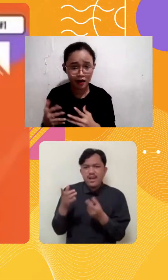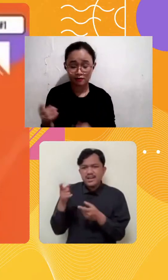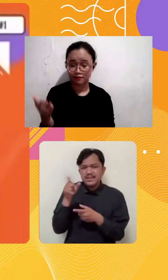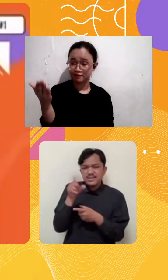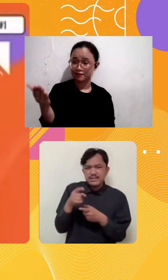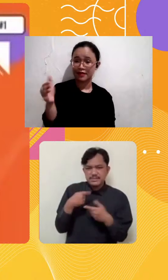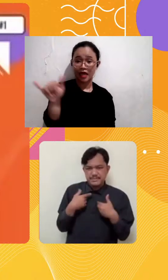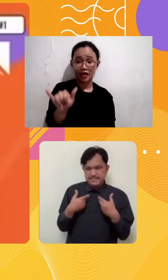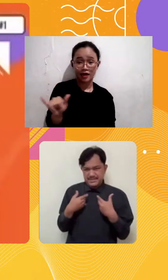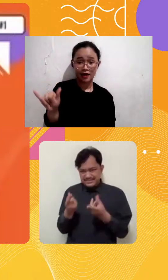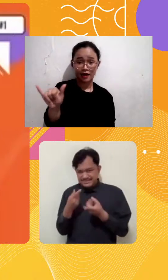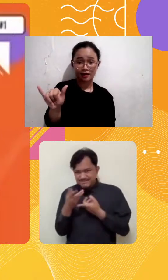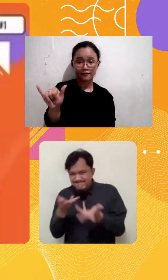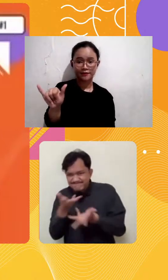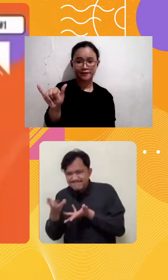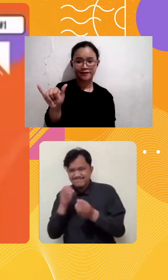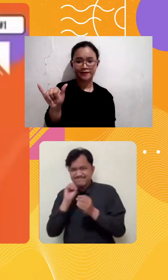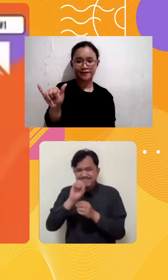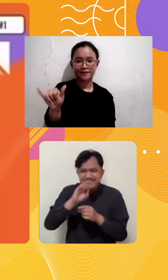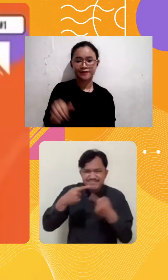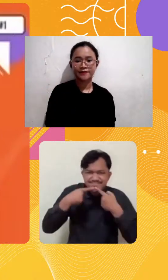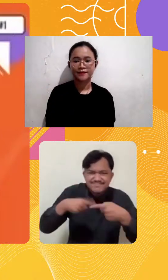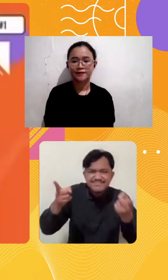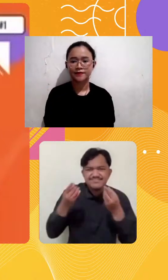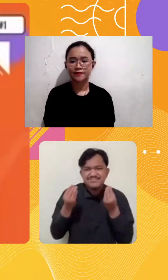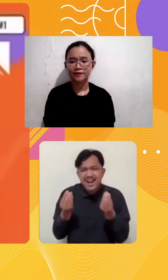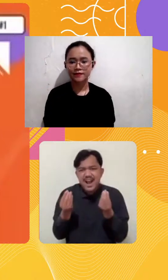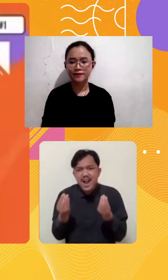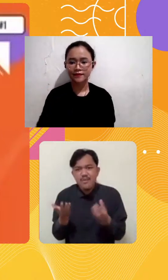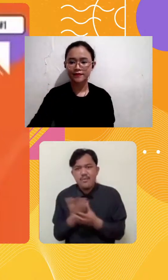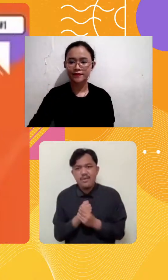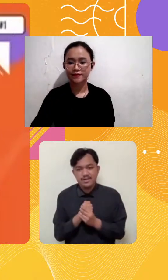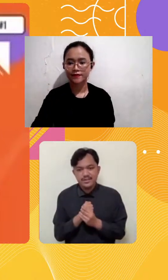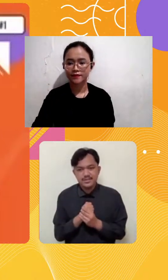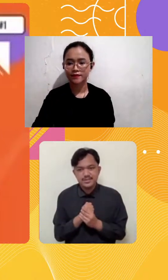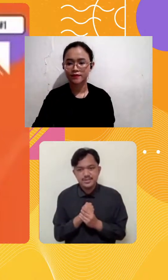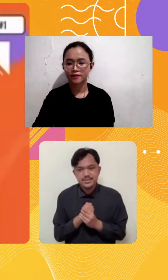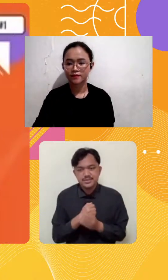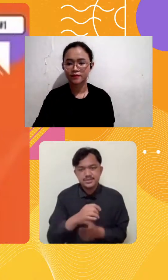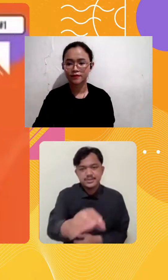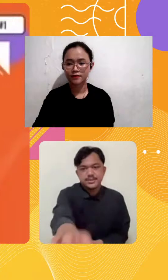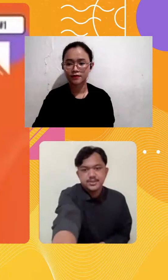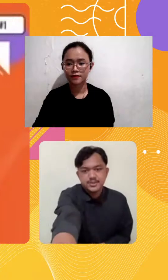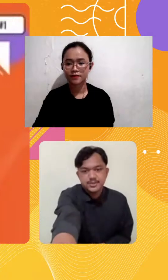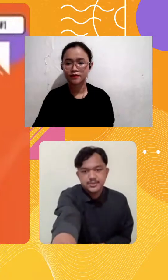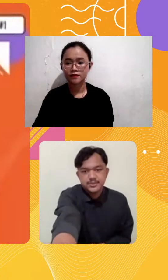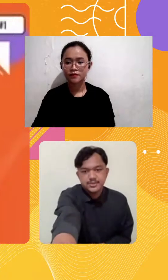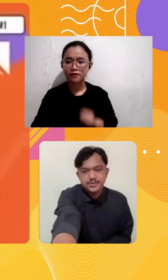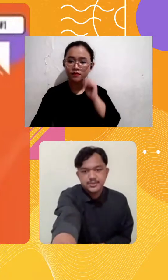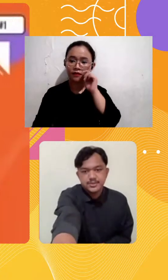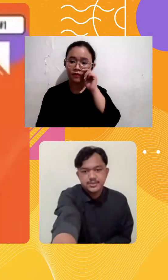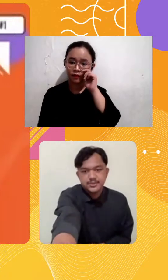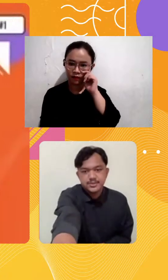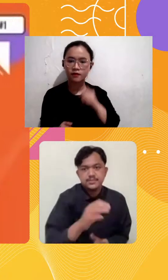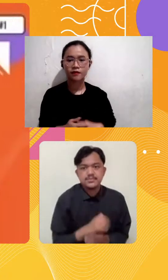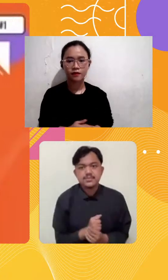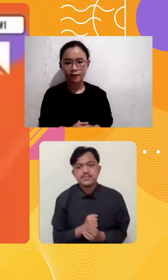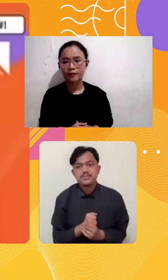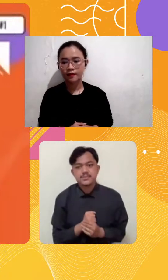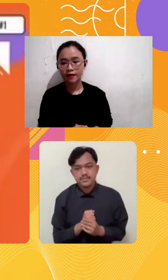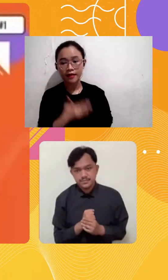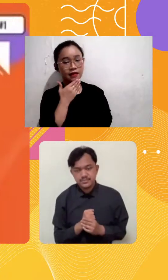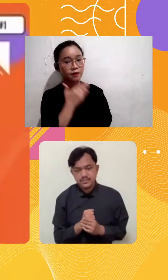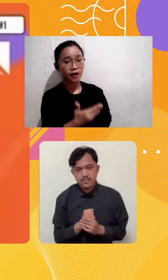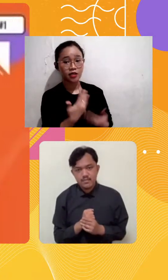if you have any thoughts or answer to this question. Yeah, thank you for asking.